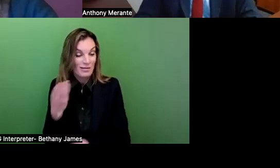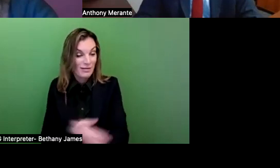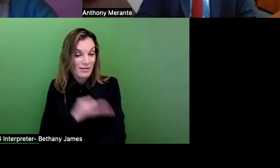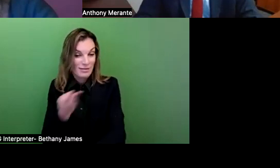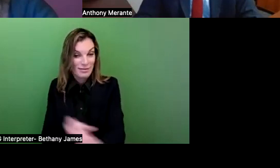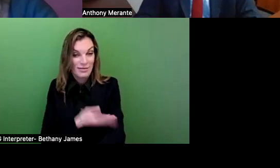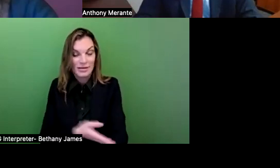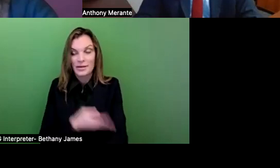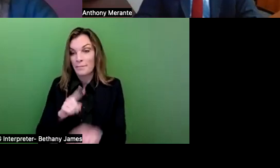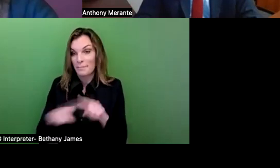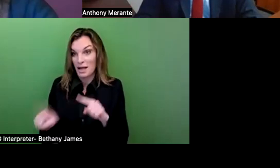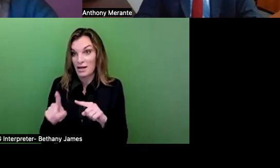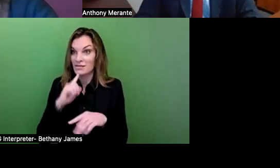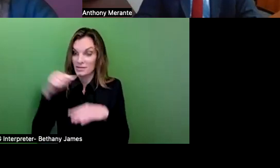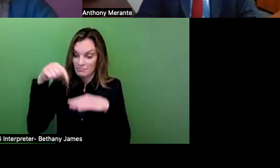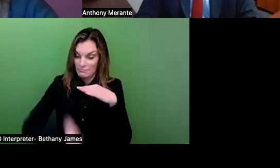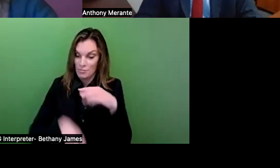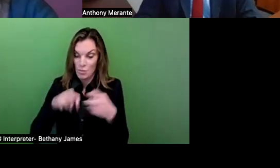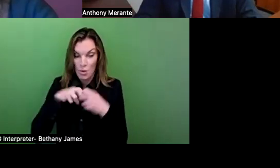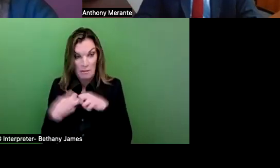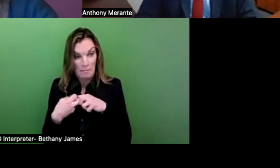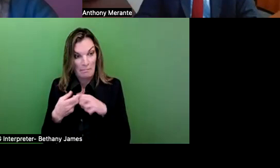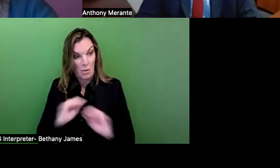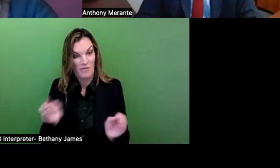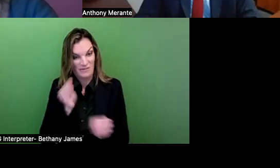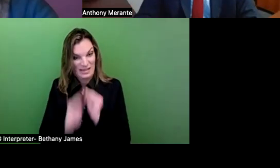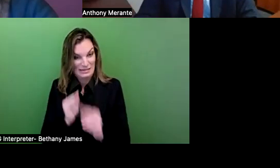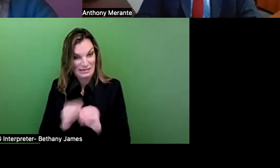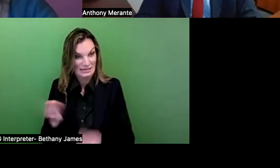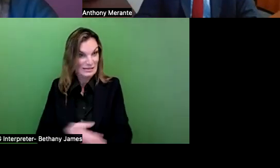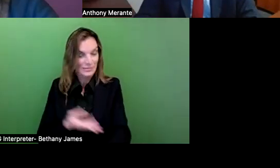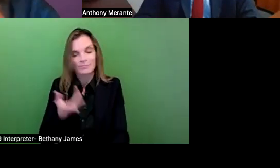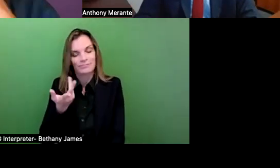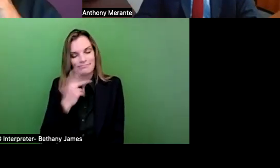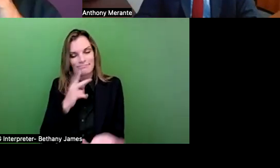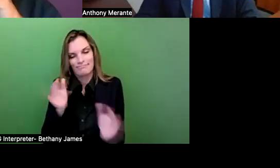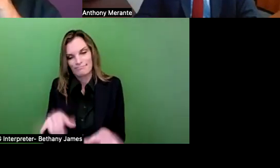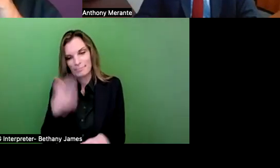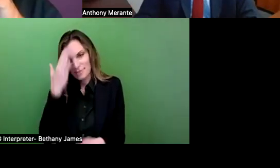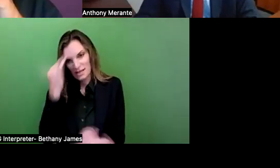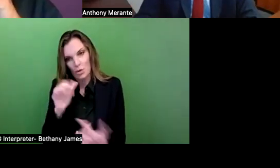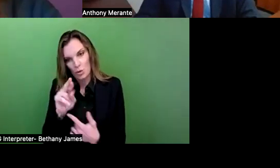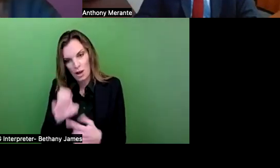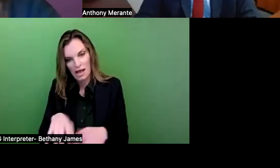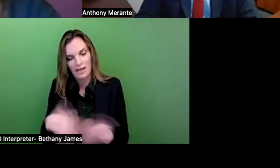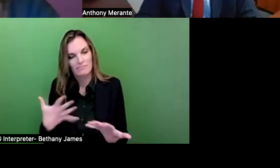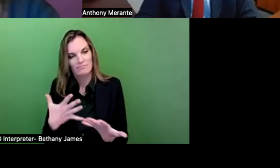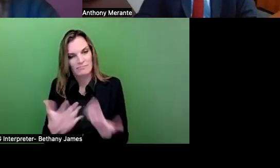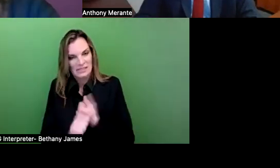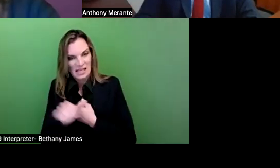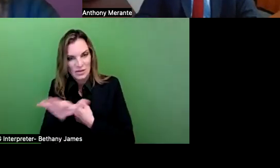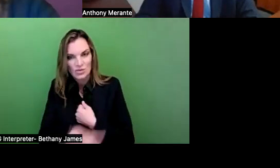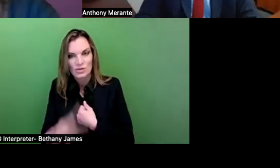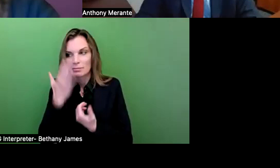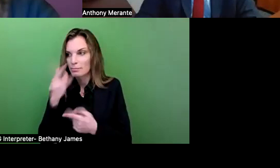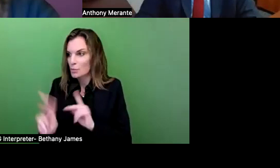you don't fix the underlying problems down there, which again, crime because of bail reform, crime because we're not taking care of homeless, crime because we're not